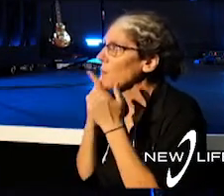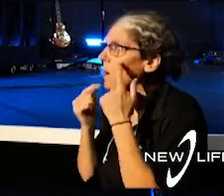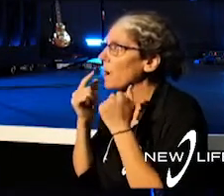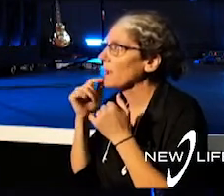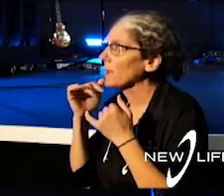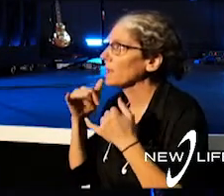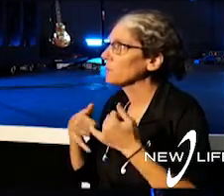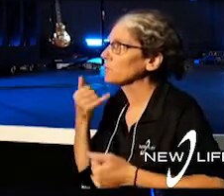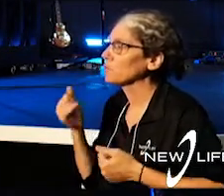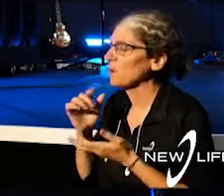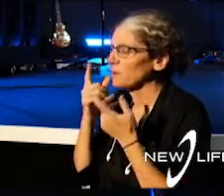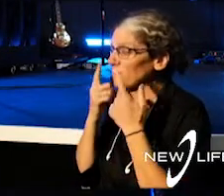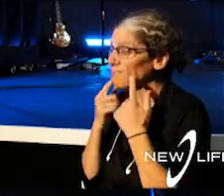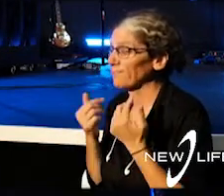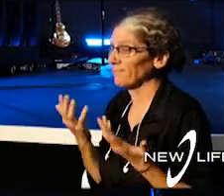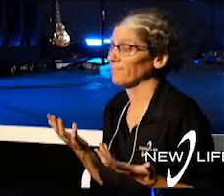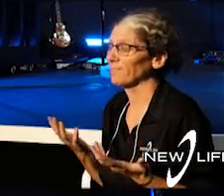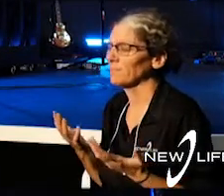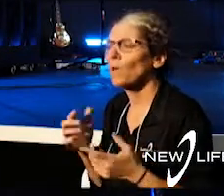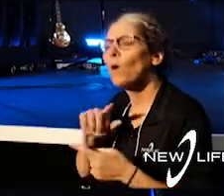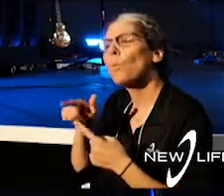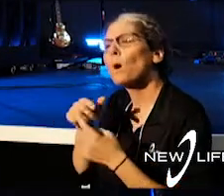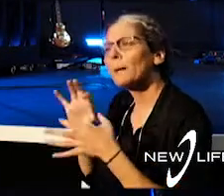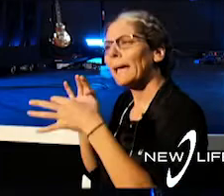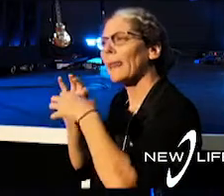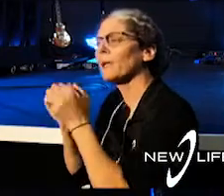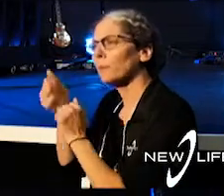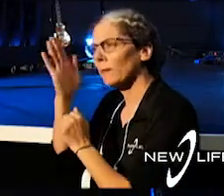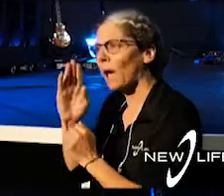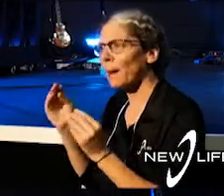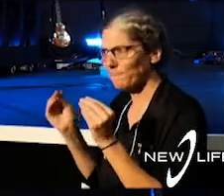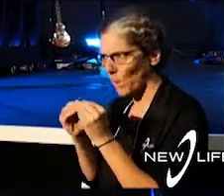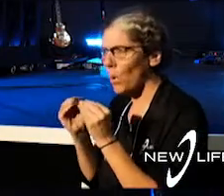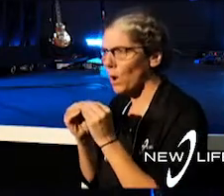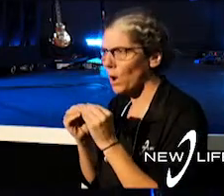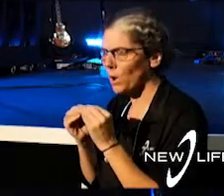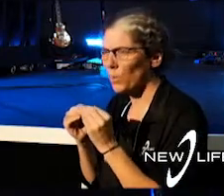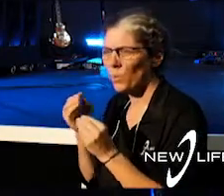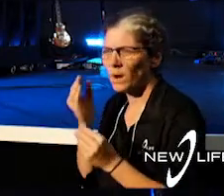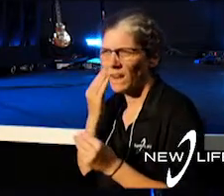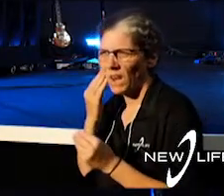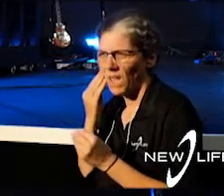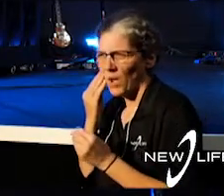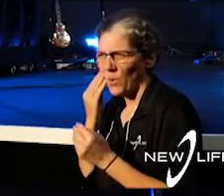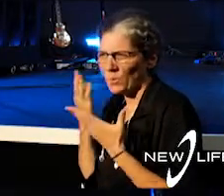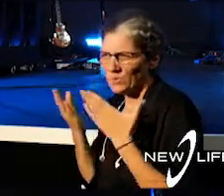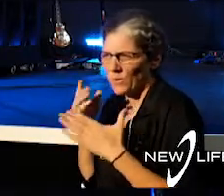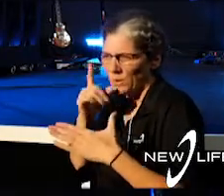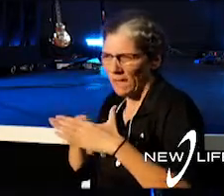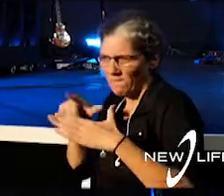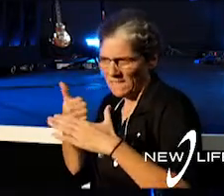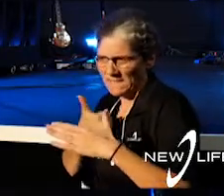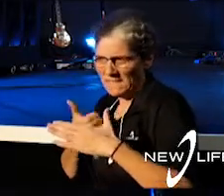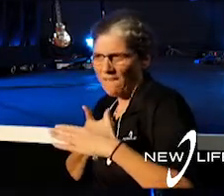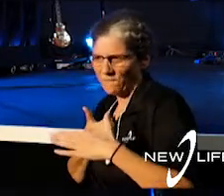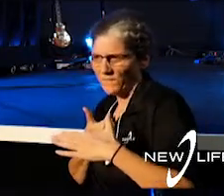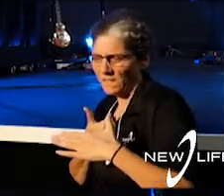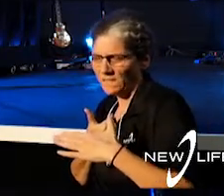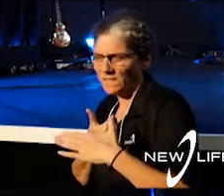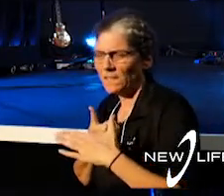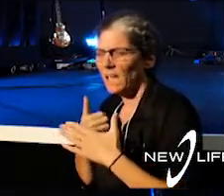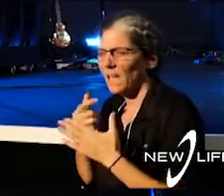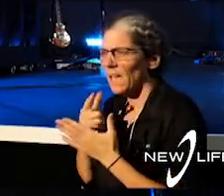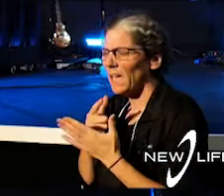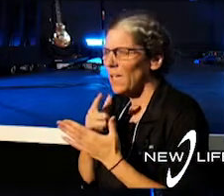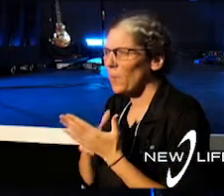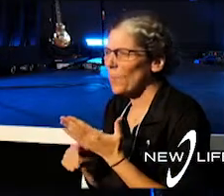gloom. So as we draw near to God, we're going to be convicted of things. We're going to be convicted of the things in our lives that we got to